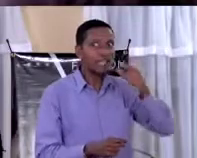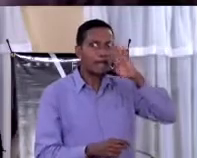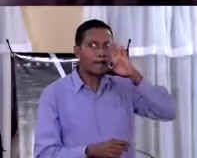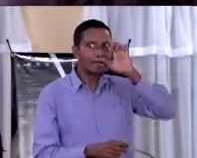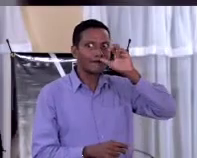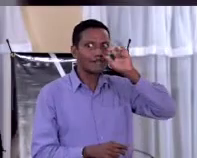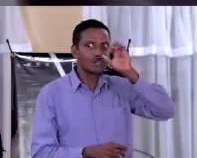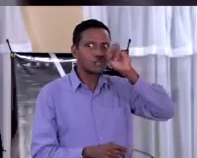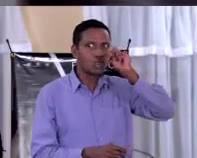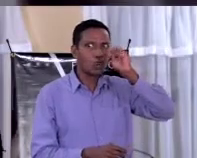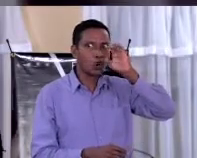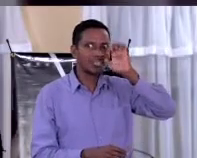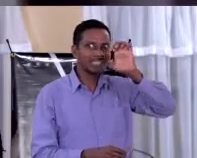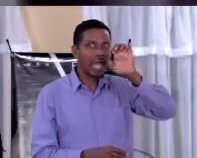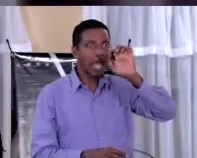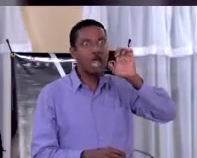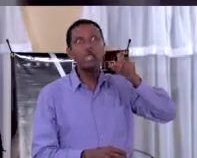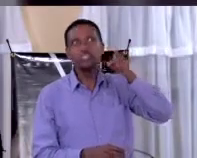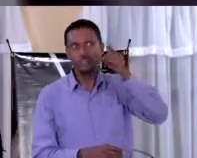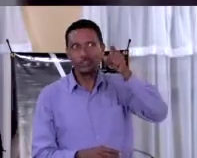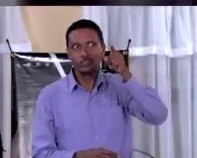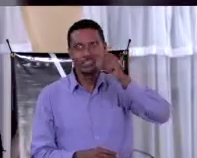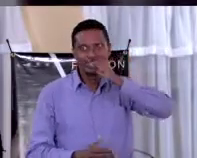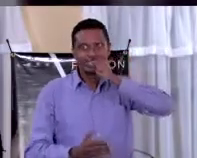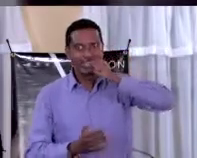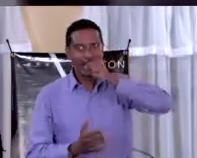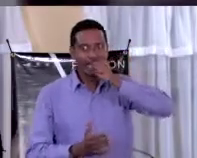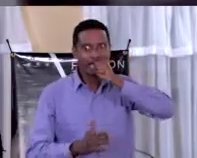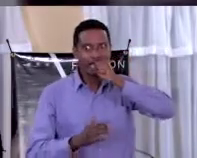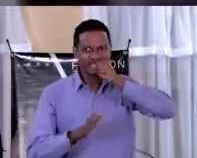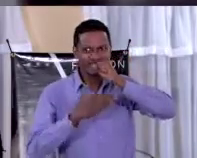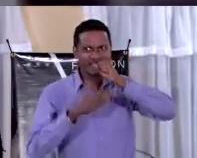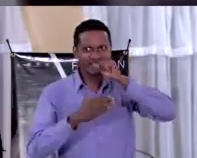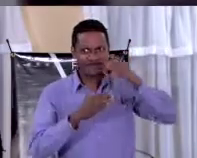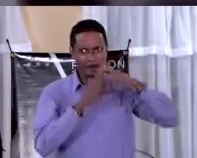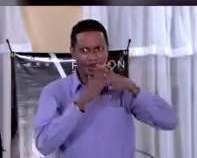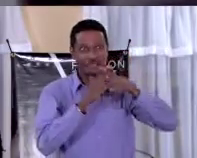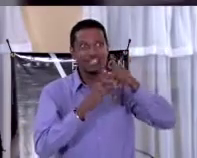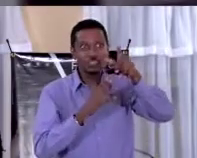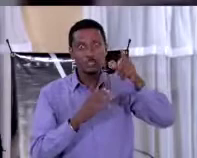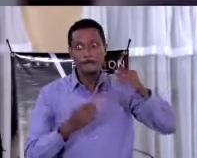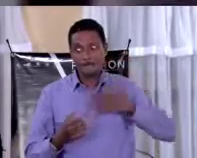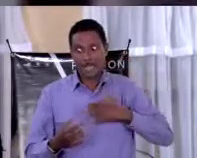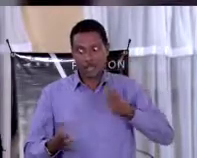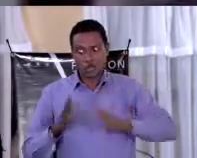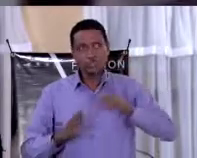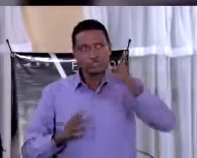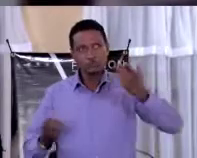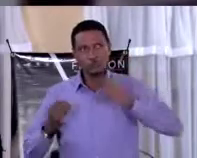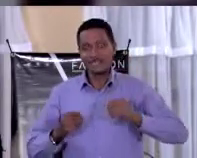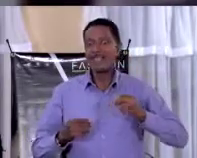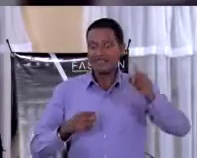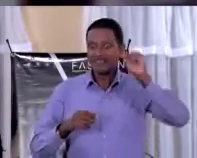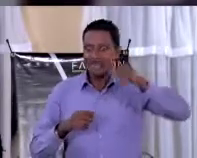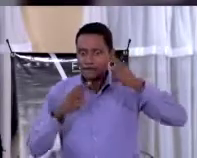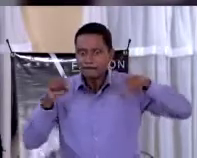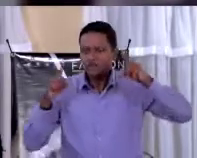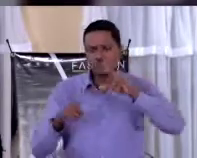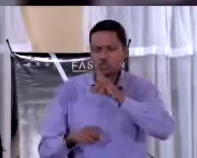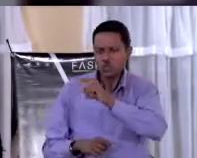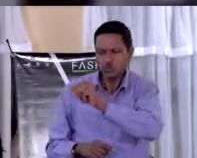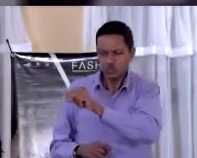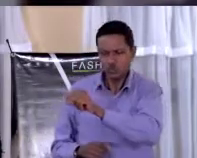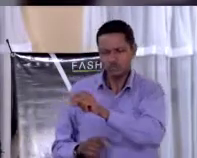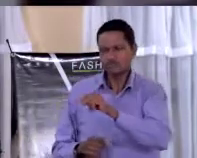success factor as. Okay, sis. Yes, that whole movement of the